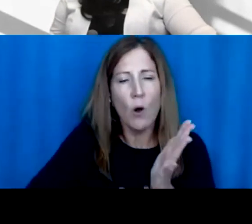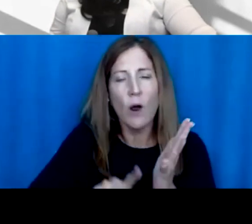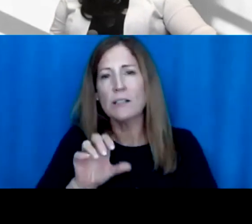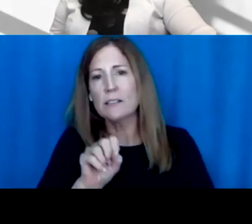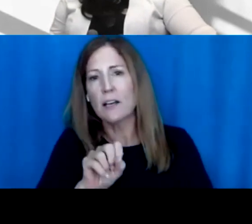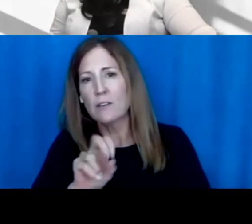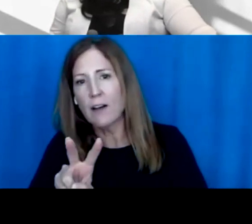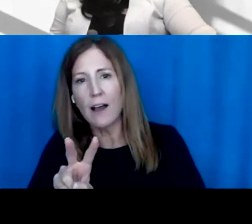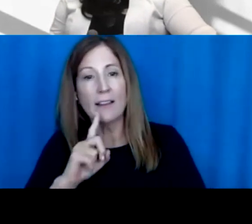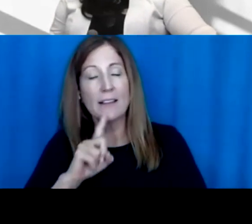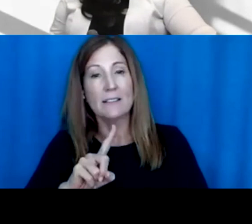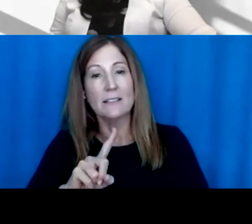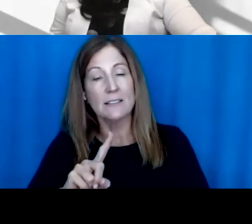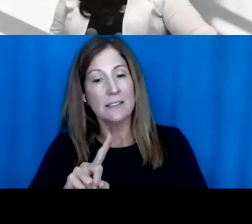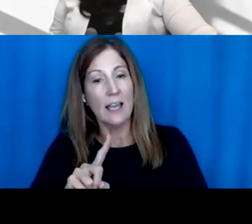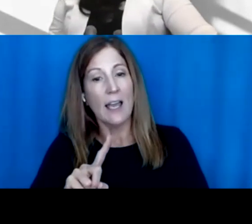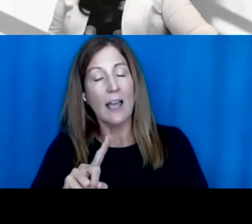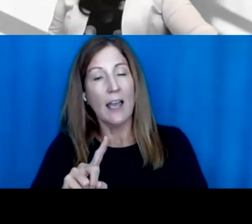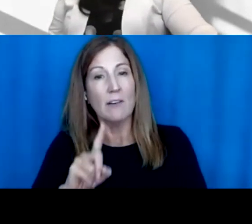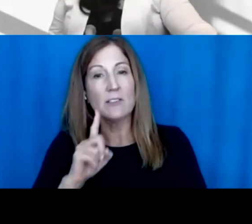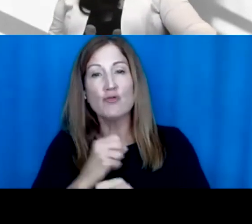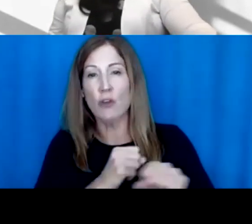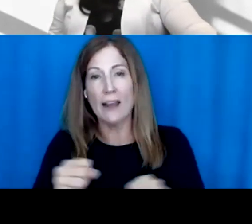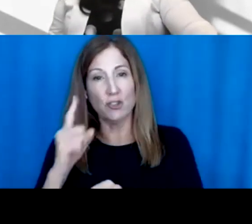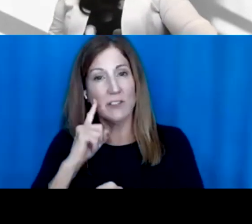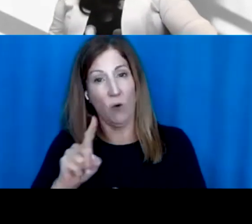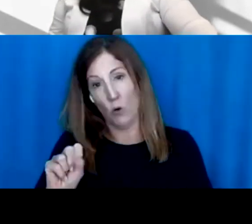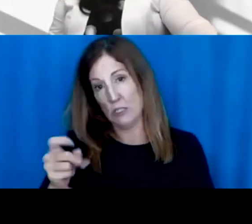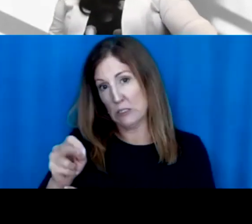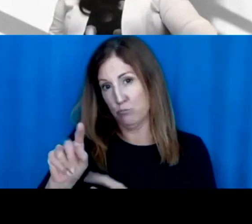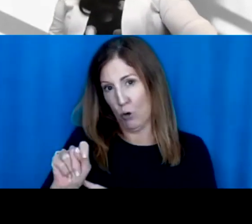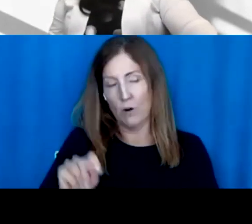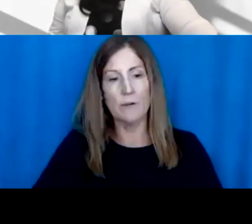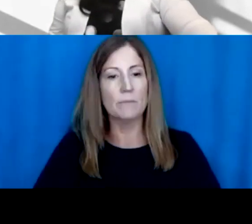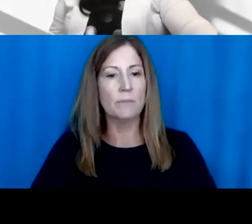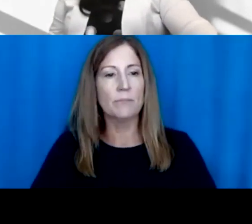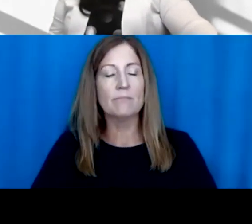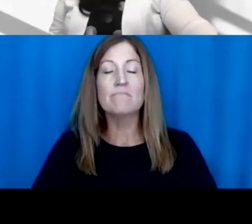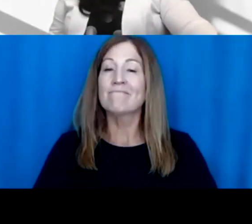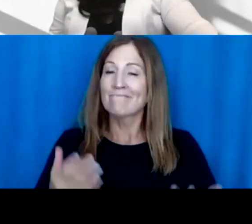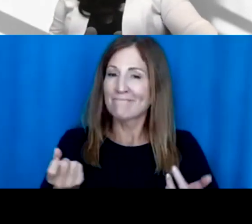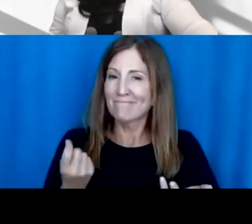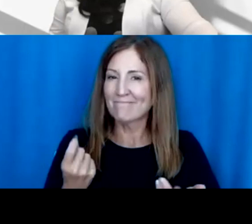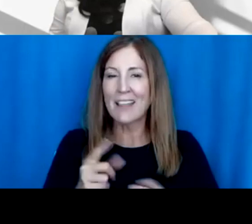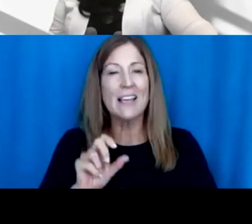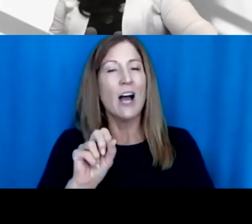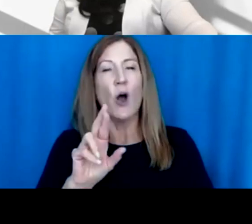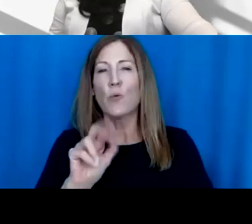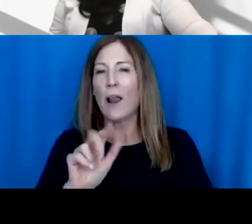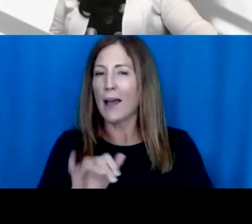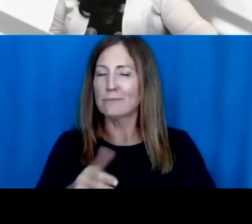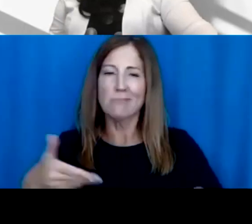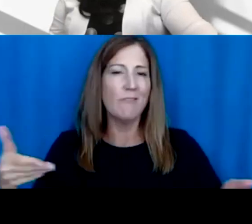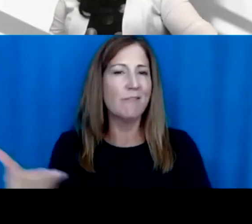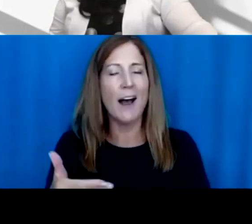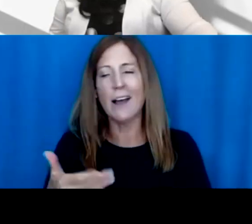strategies for sport. So as you can see, Reliance welcomes the opportunity to work with corporations